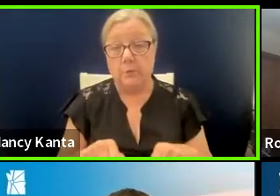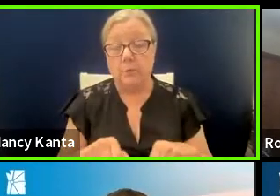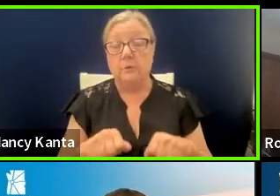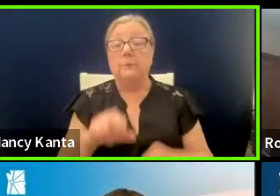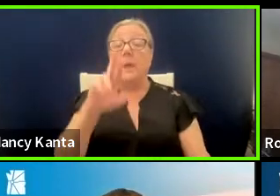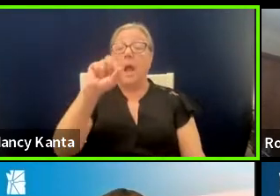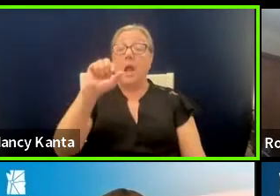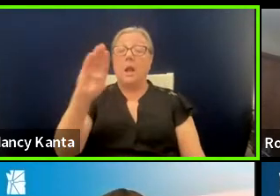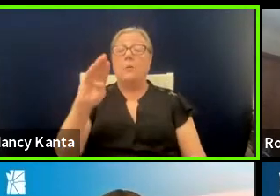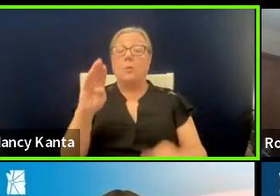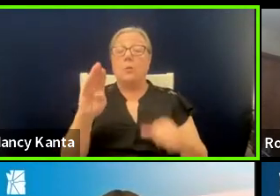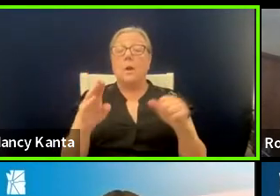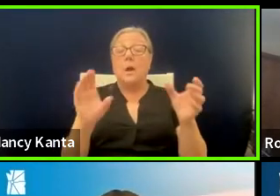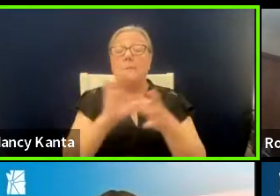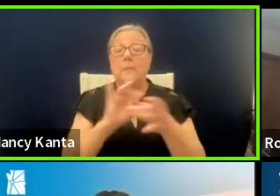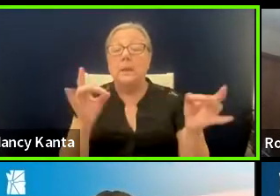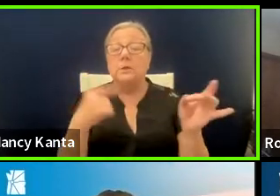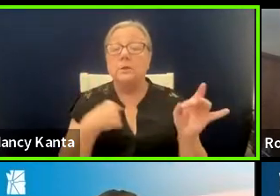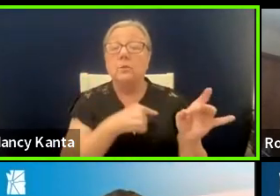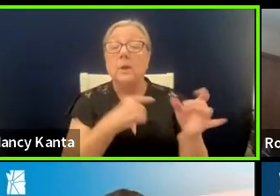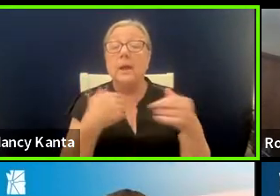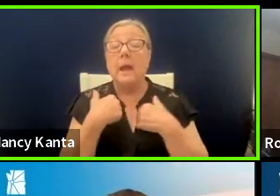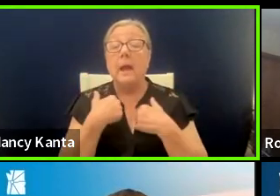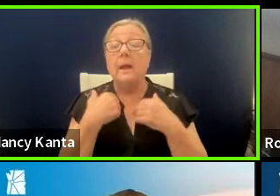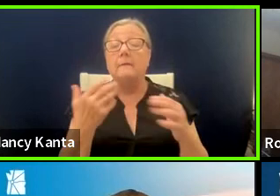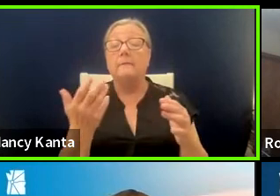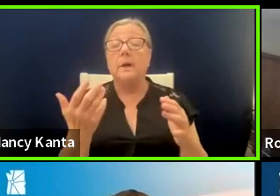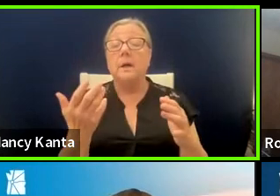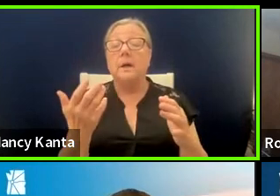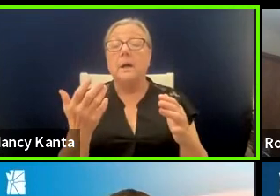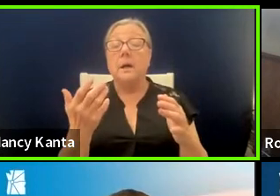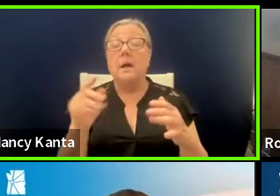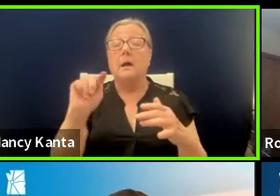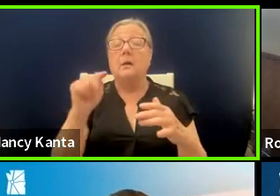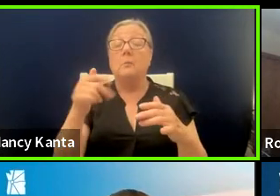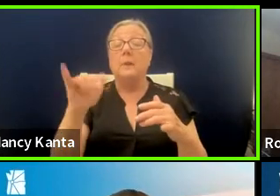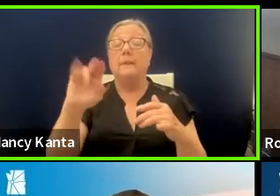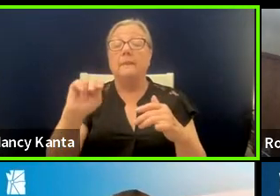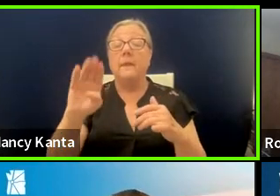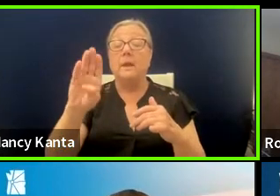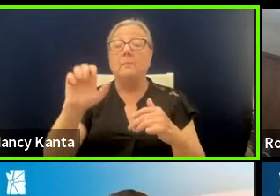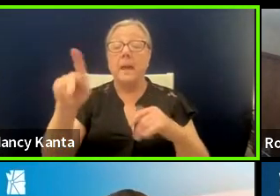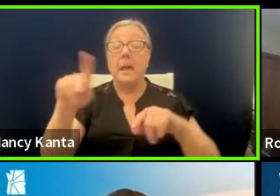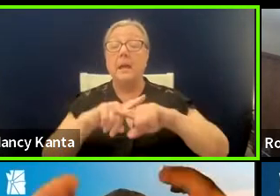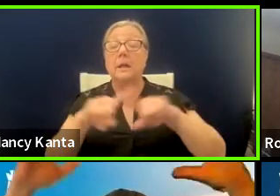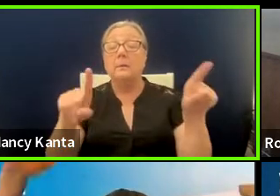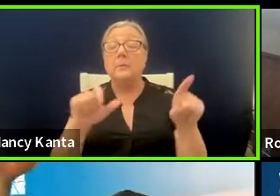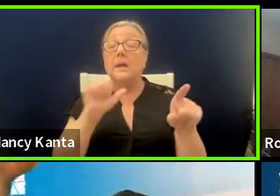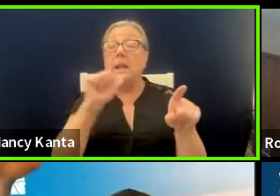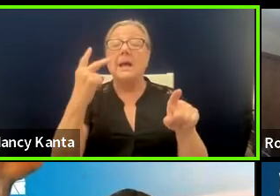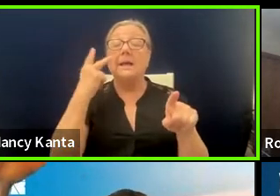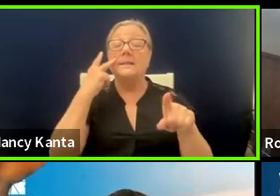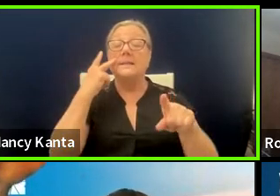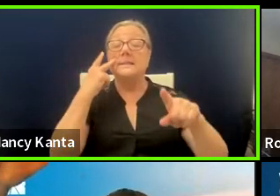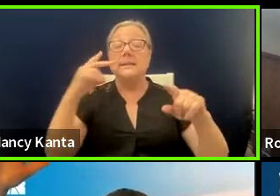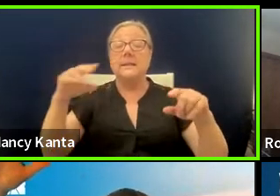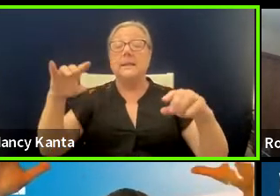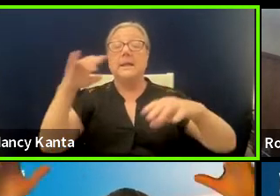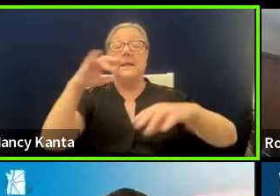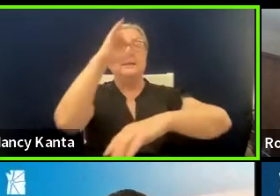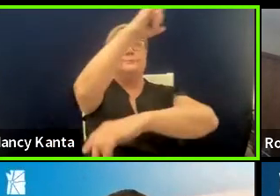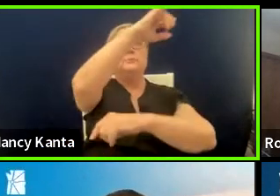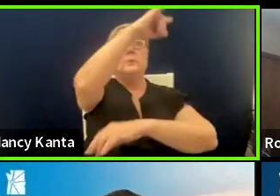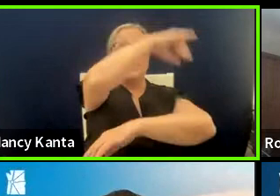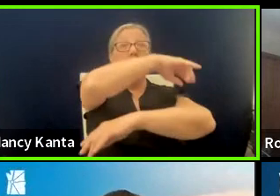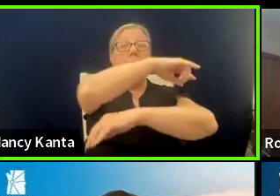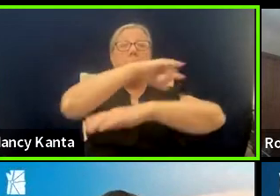got extra dose and the finback. What we don't show is a suspension tower bridge because we cannot go high above the deck